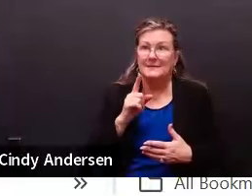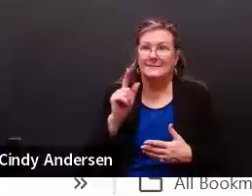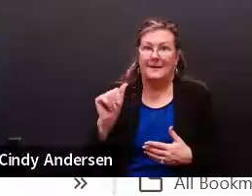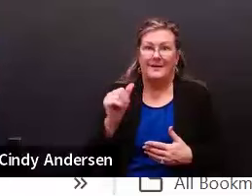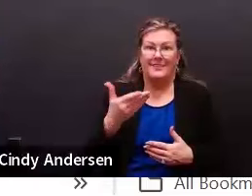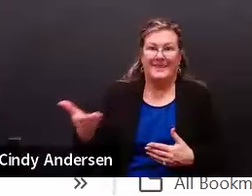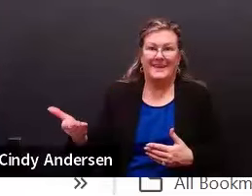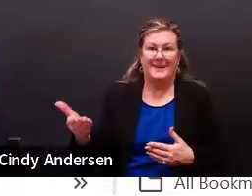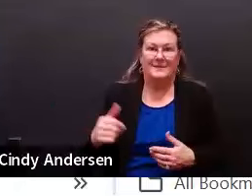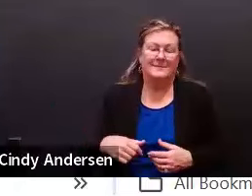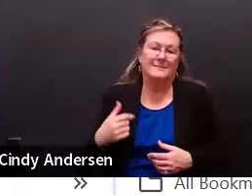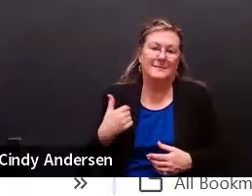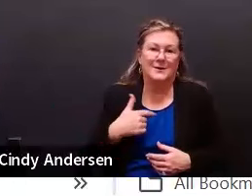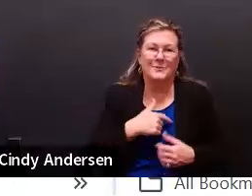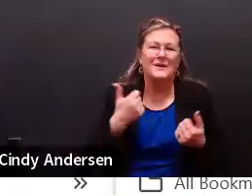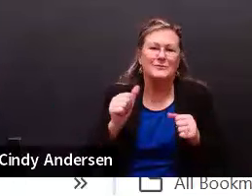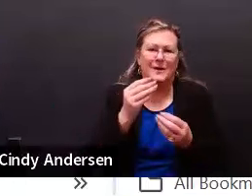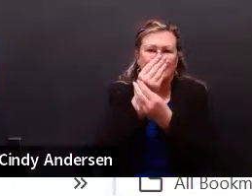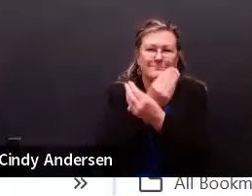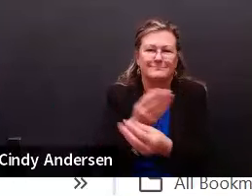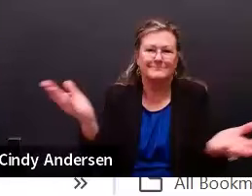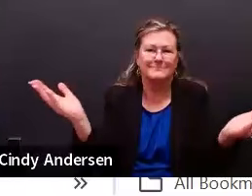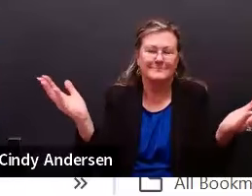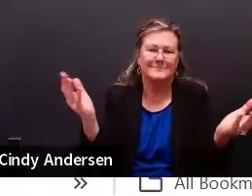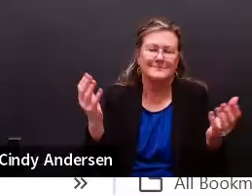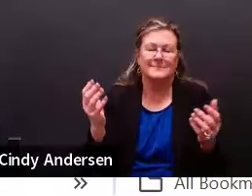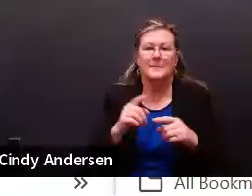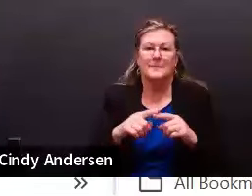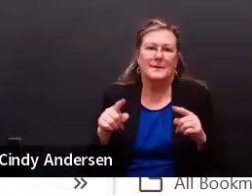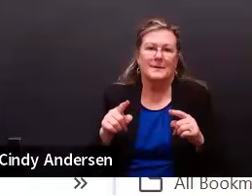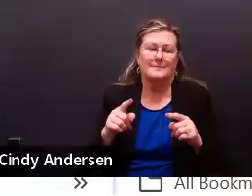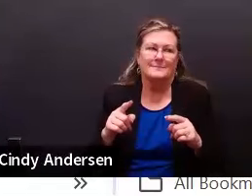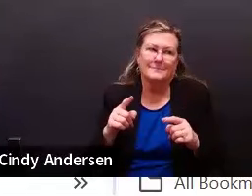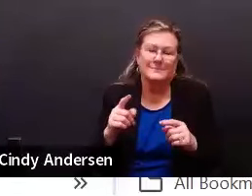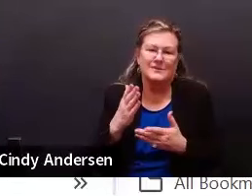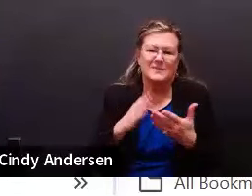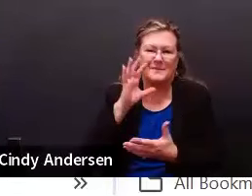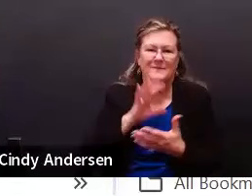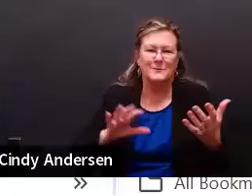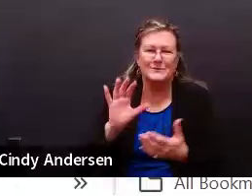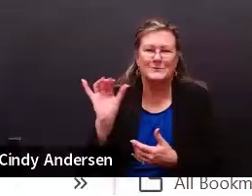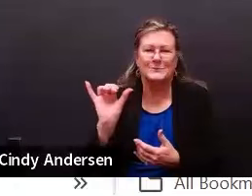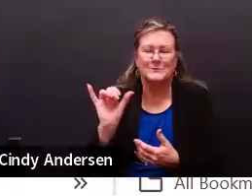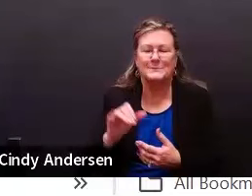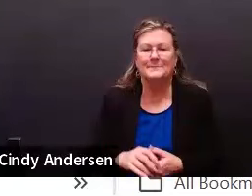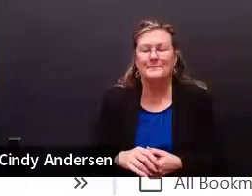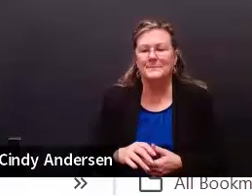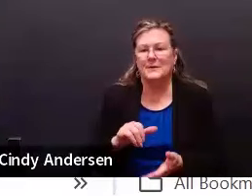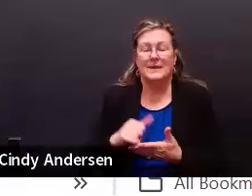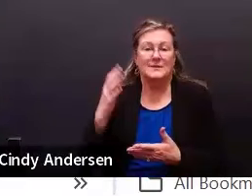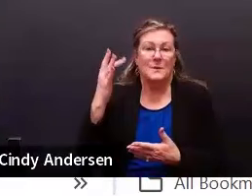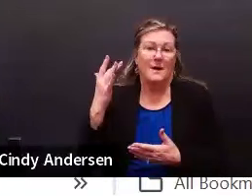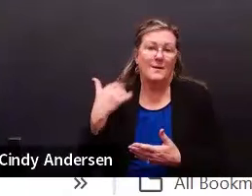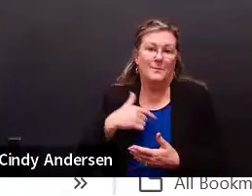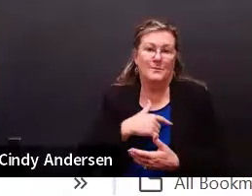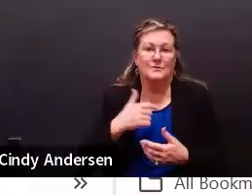and that's, we try to get that information to you, and then some confusion about it. So that's why we're,